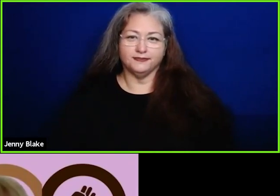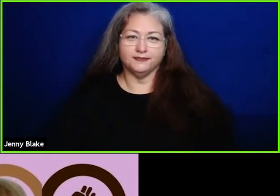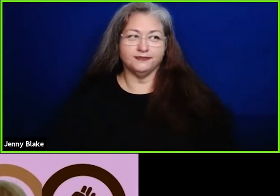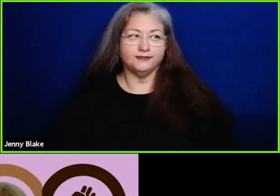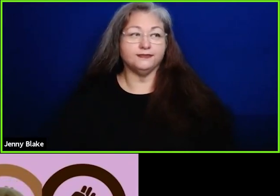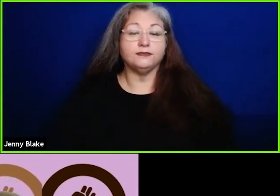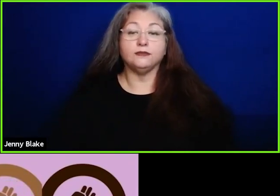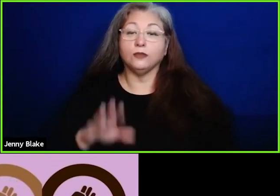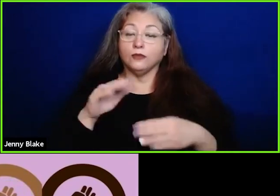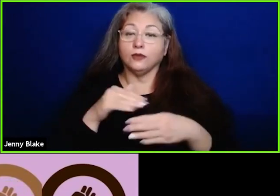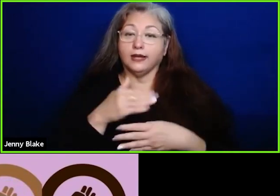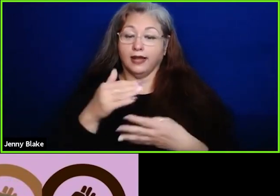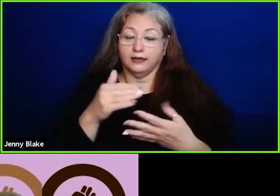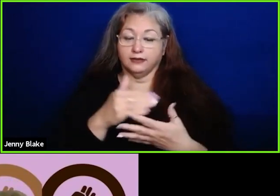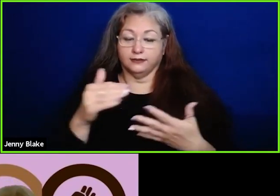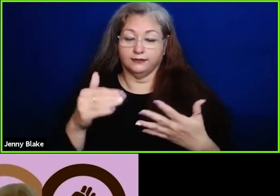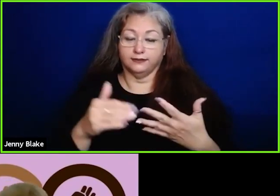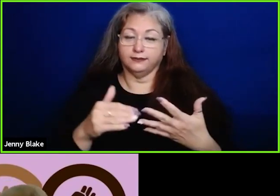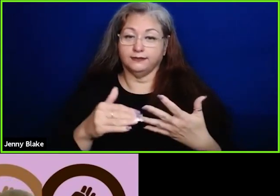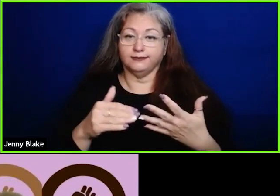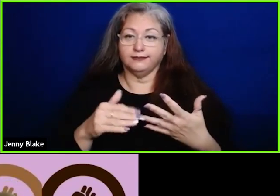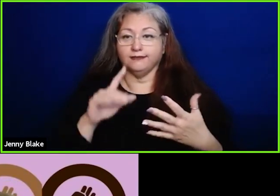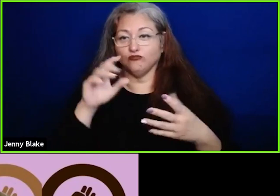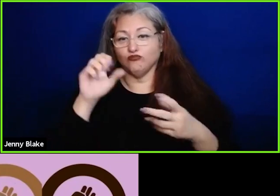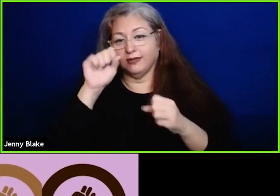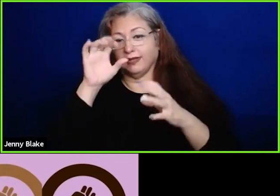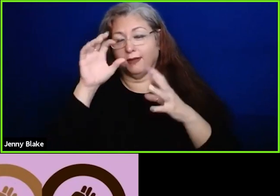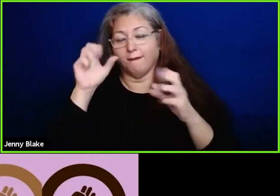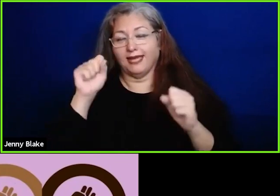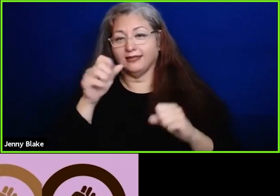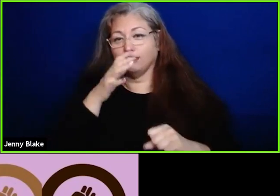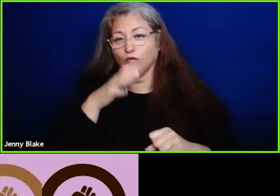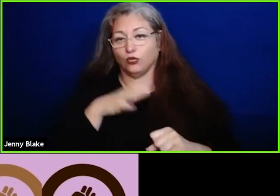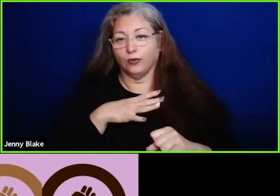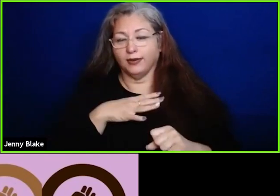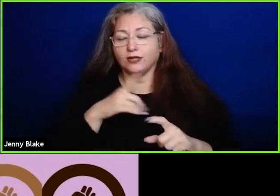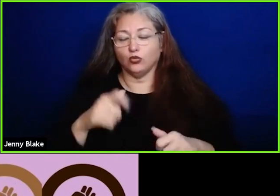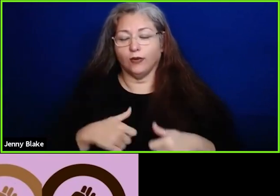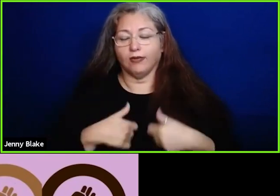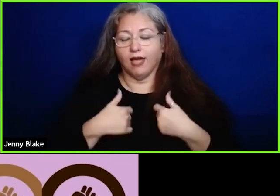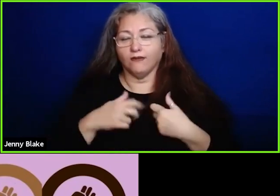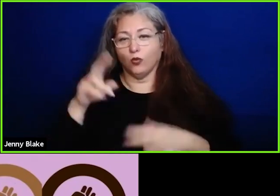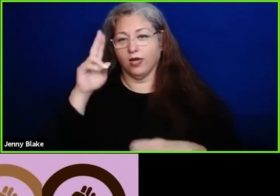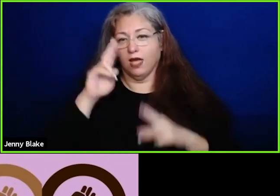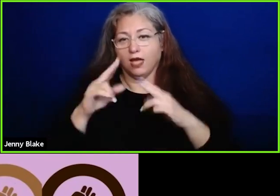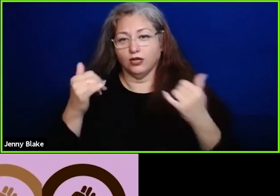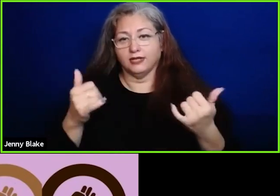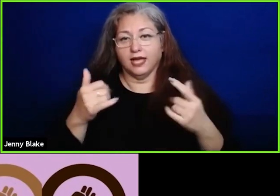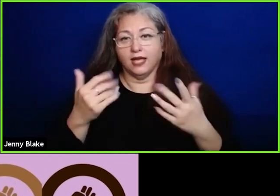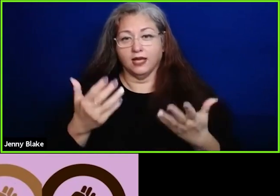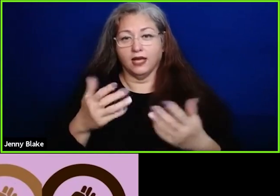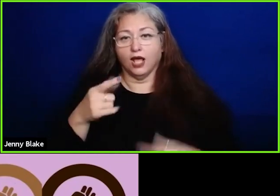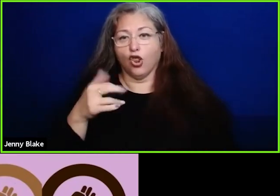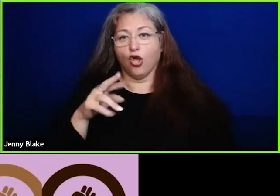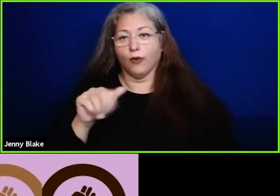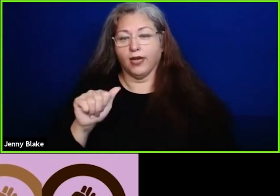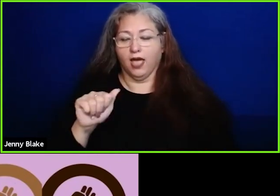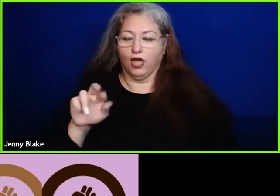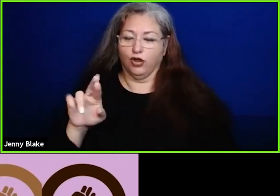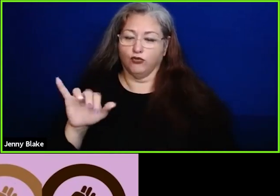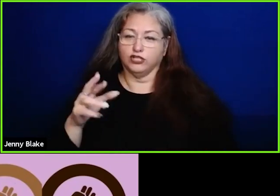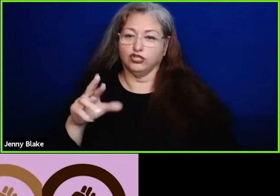The next amazing woman whose life we honor today is Gloria Richardson.